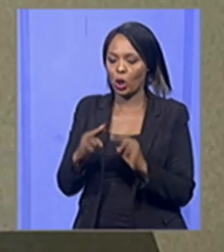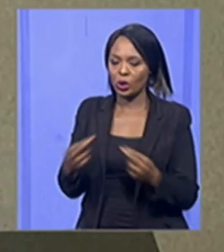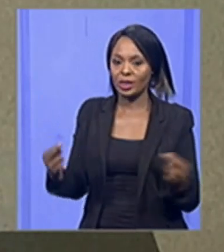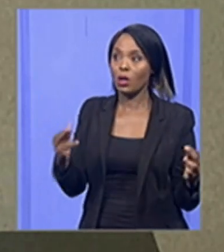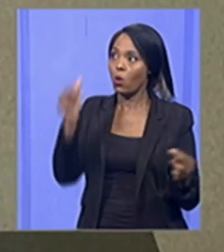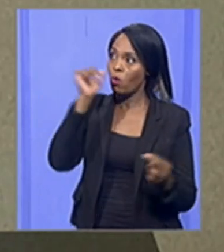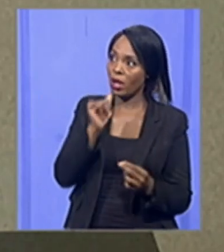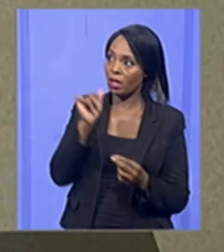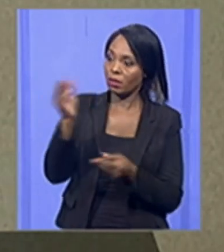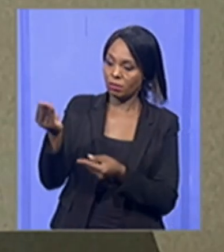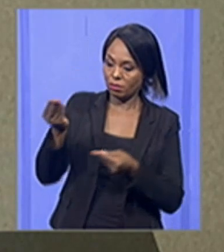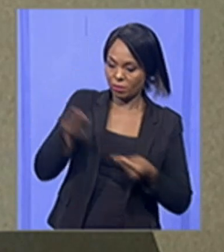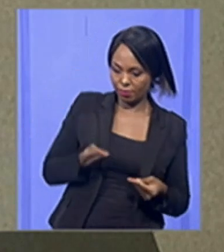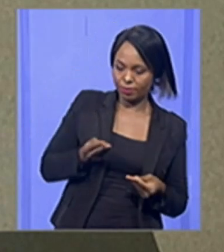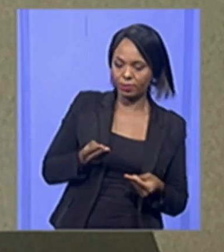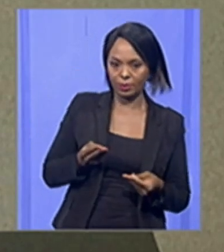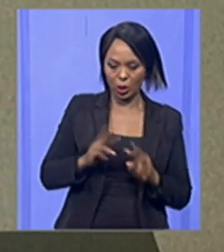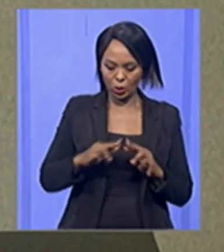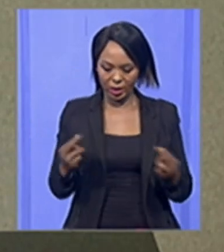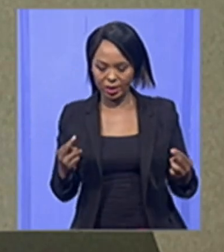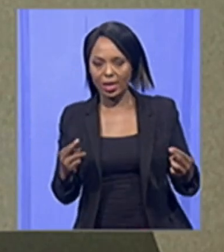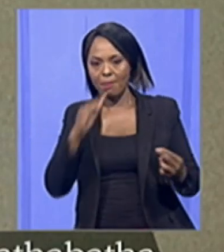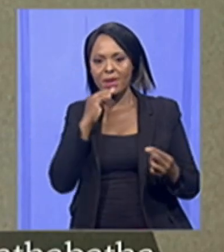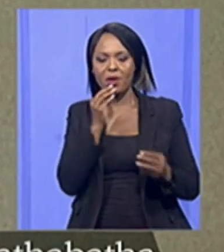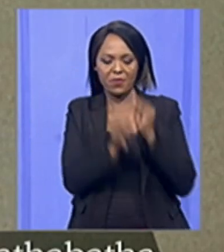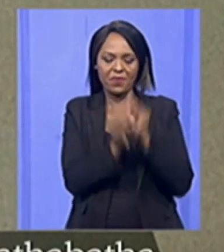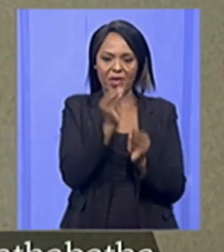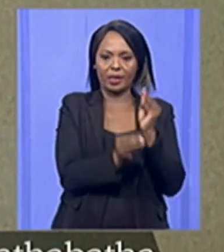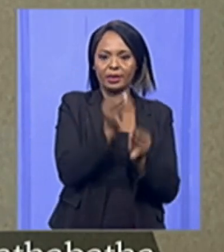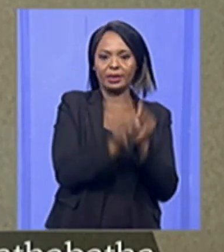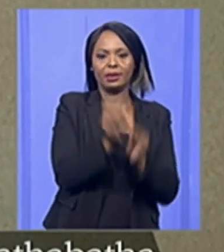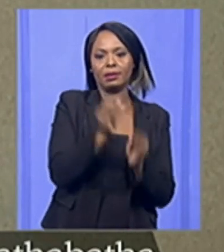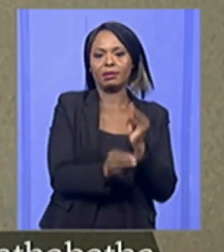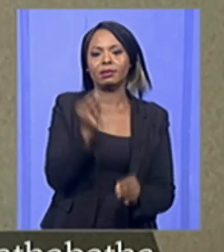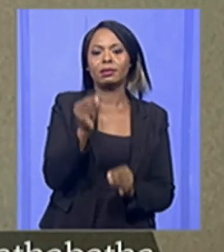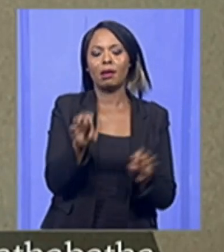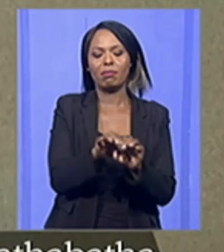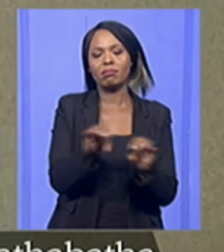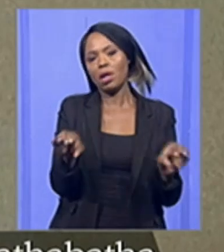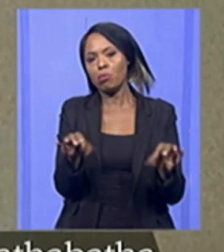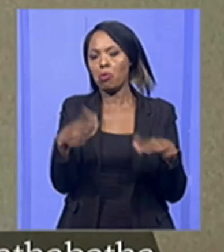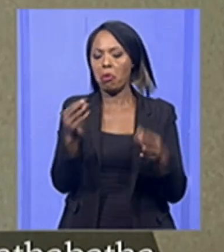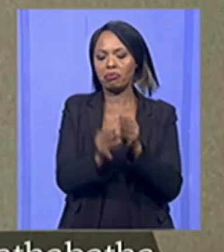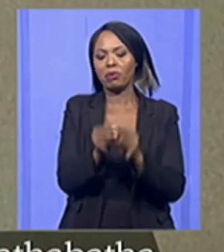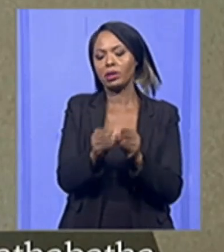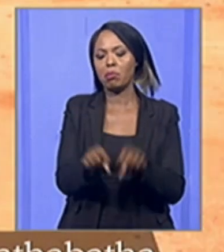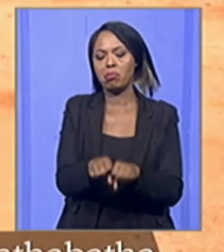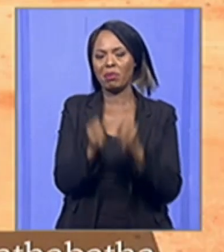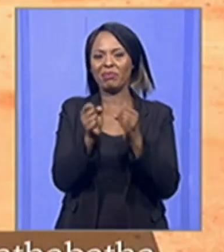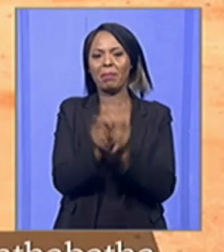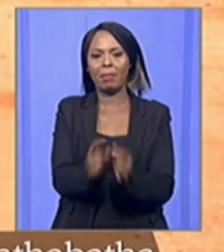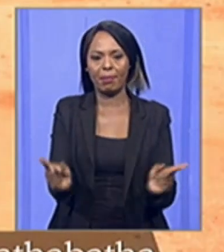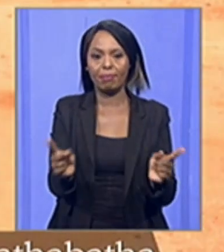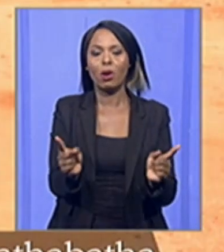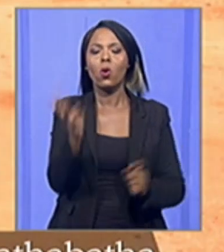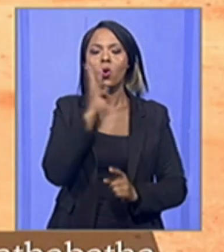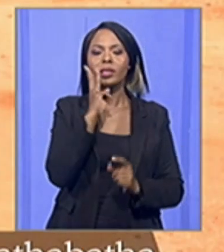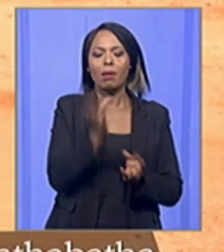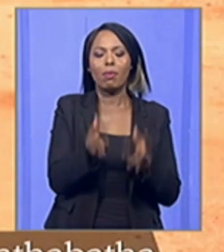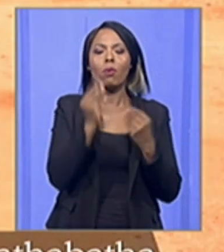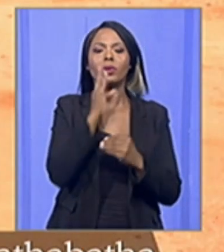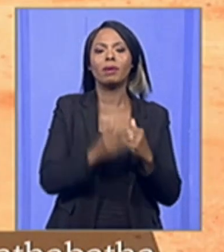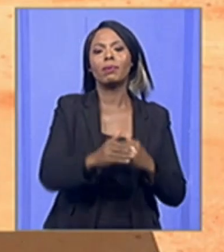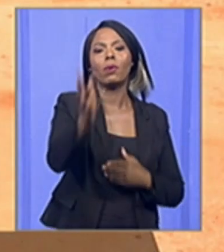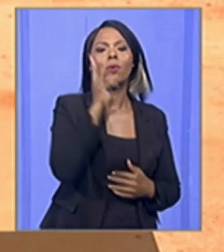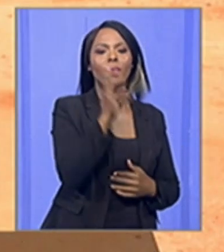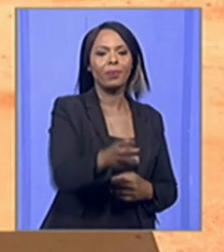re tlo kgona go lokiša mo go re beileng gona namile batho ba tšwela pele ba khumana metsi. Badudi ba re ba ekwa ba latlhegile